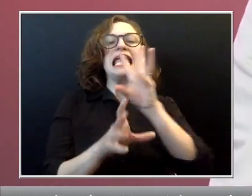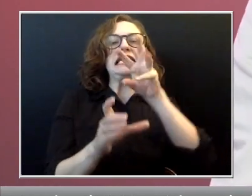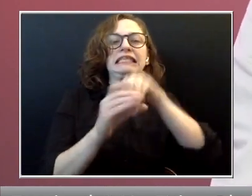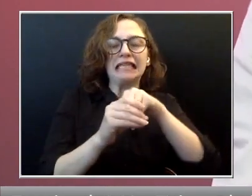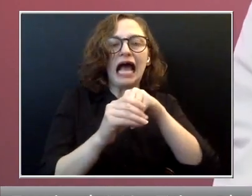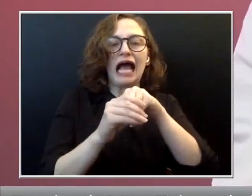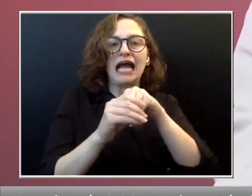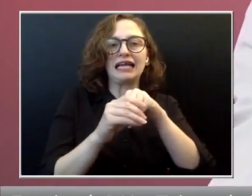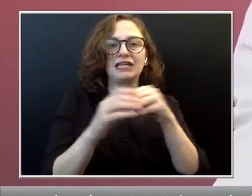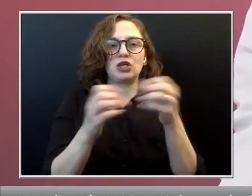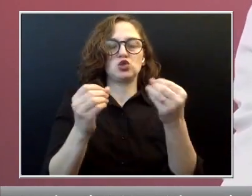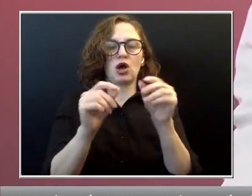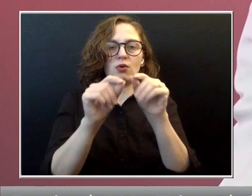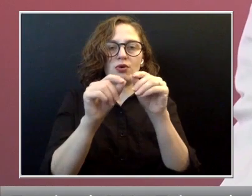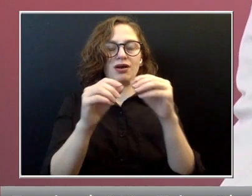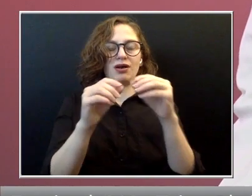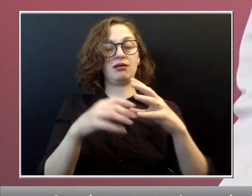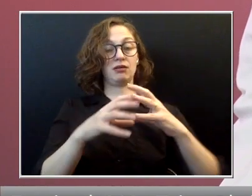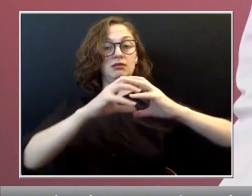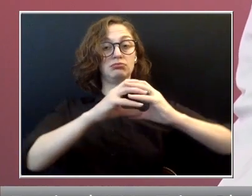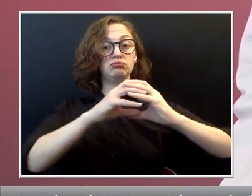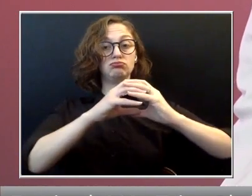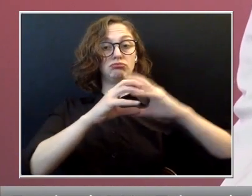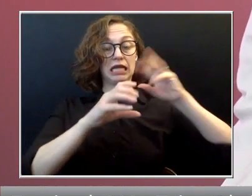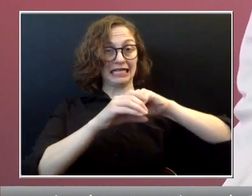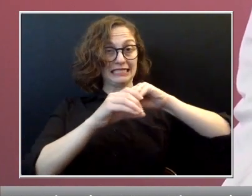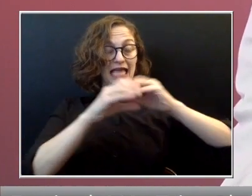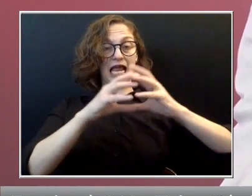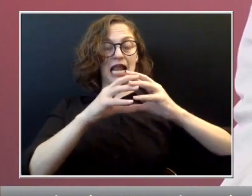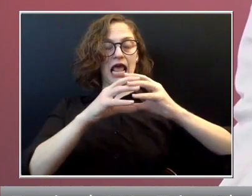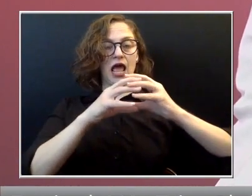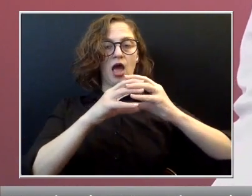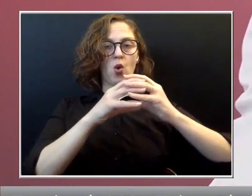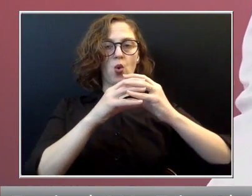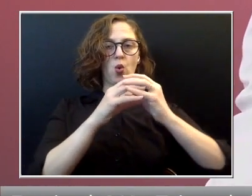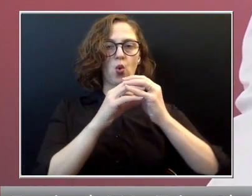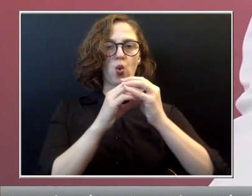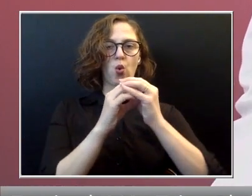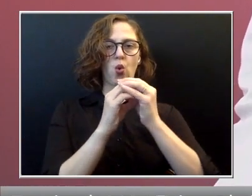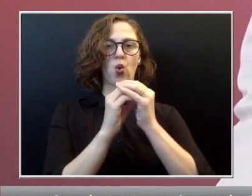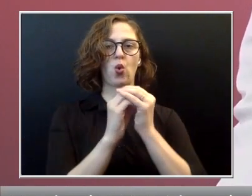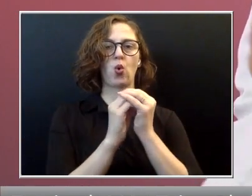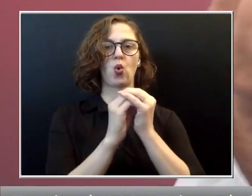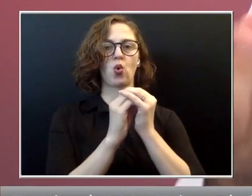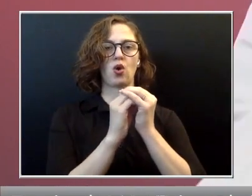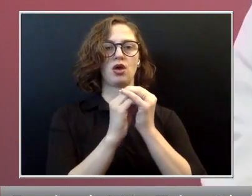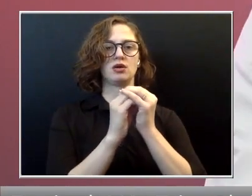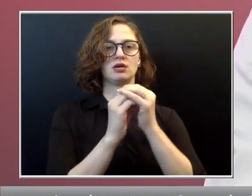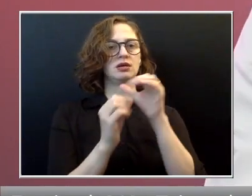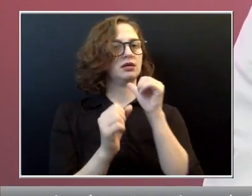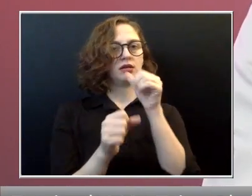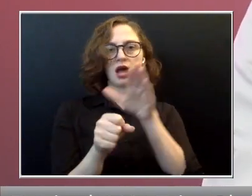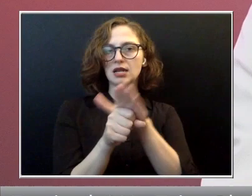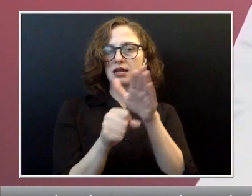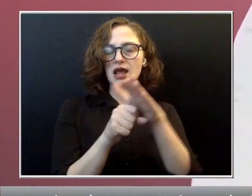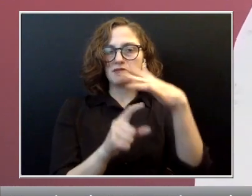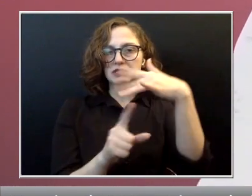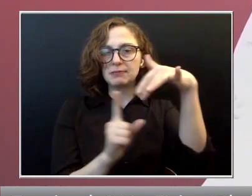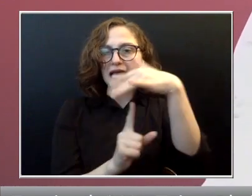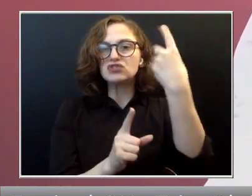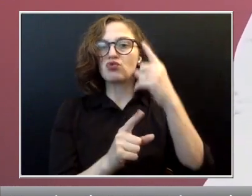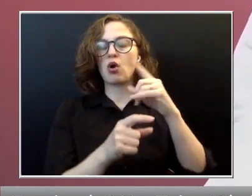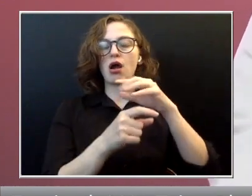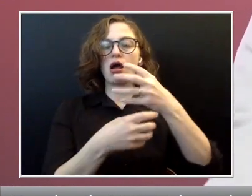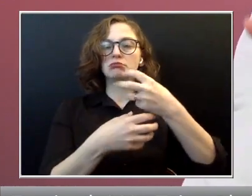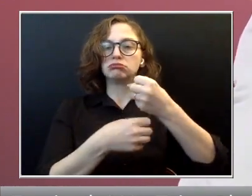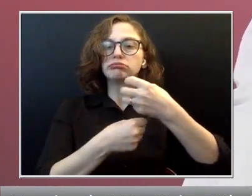That's right. That's right. And then there is no blood. There is no reservoir in the heart to pump anything out. So that's the